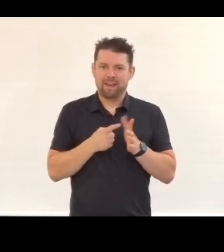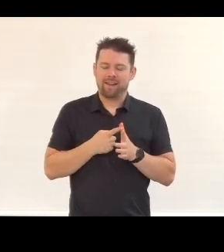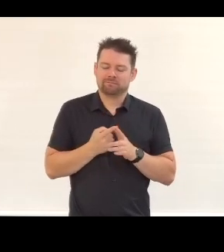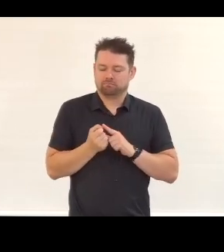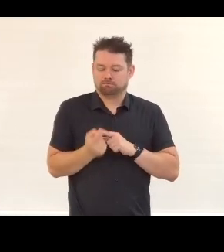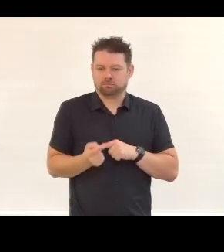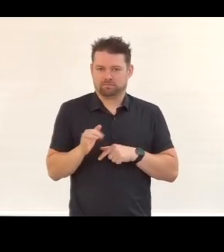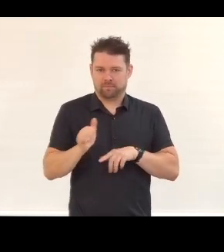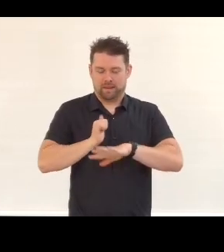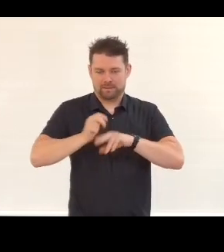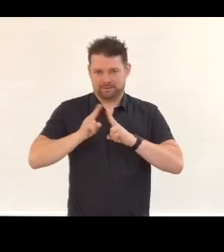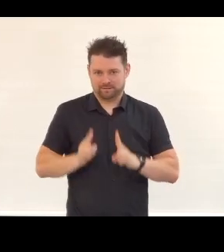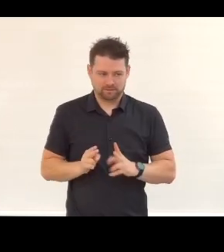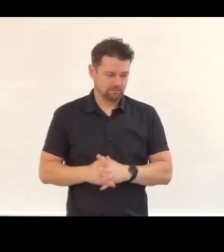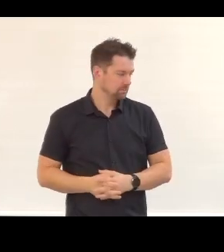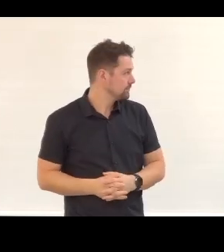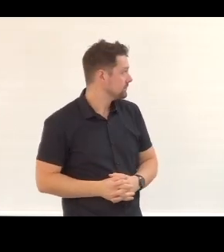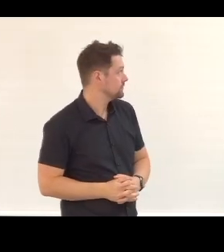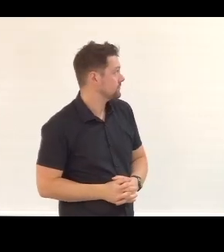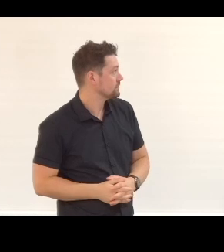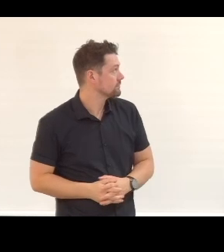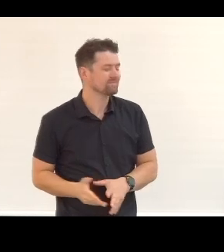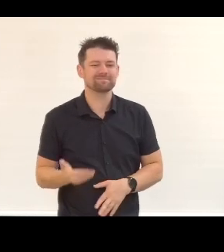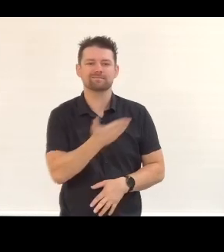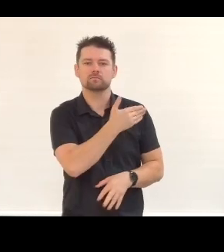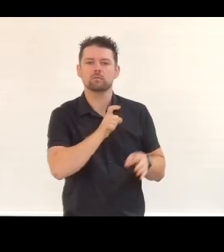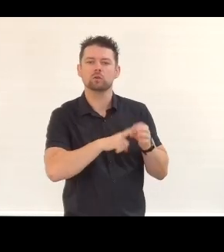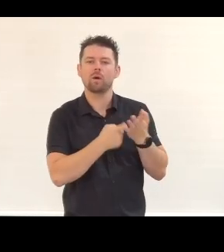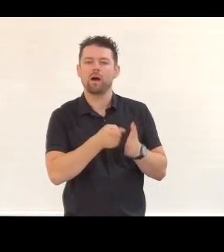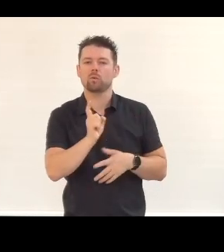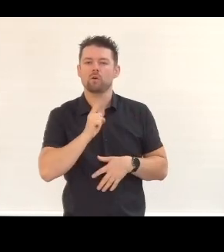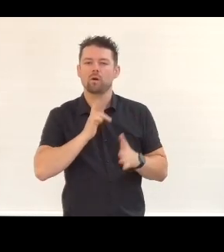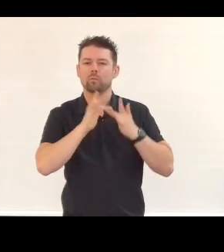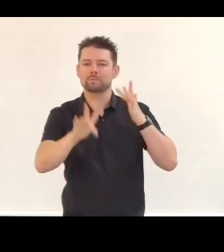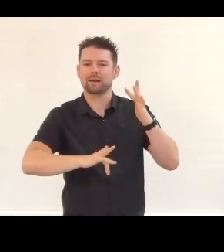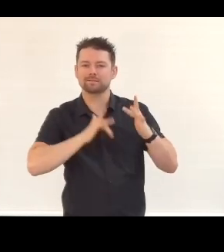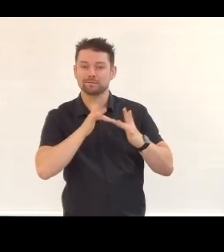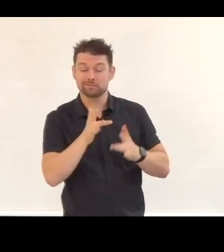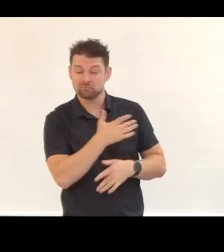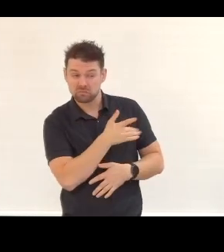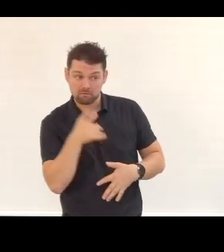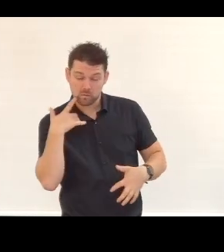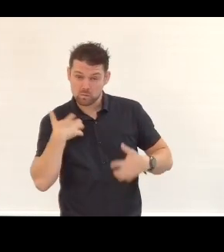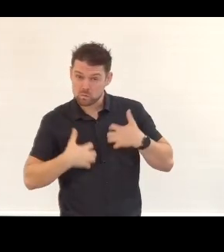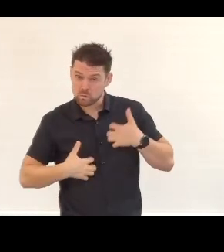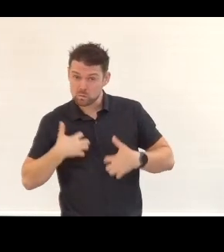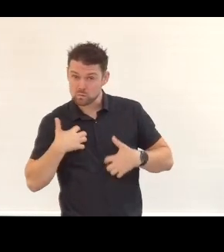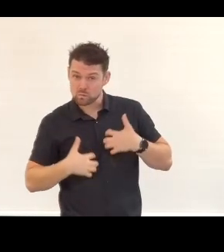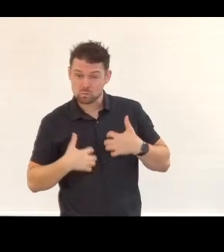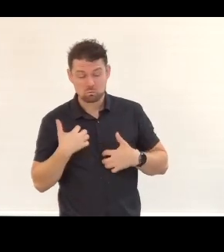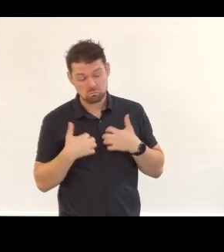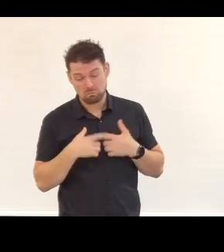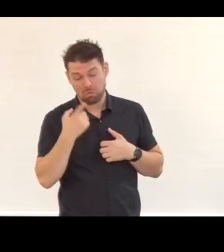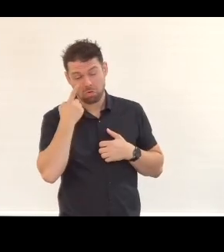could walk around there a bit. So this is the QR code to the website if anyone would be interested. And then there